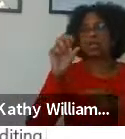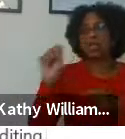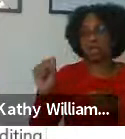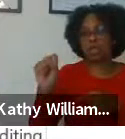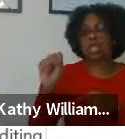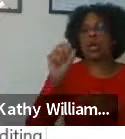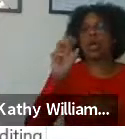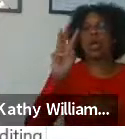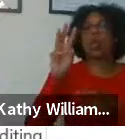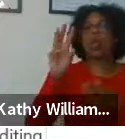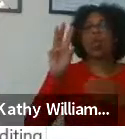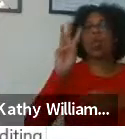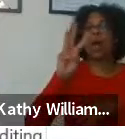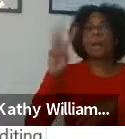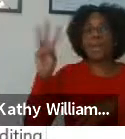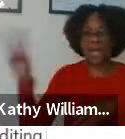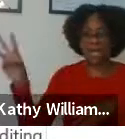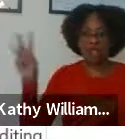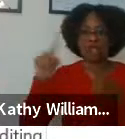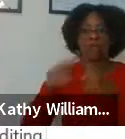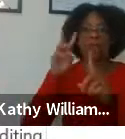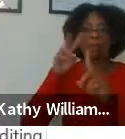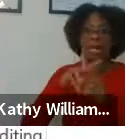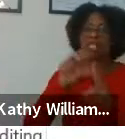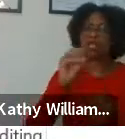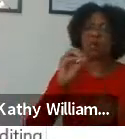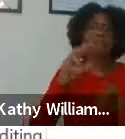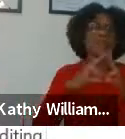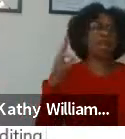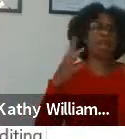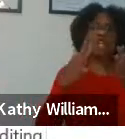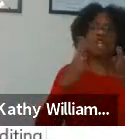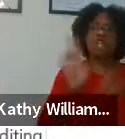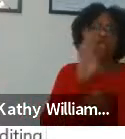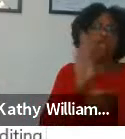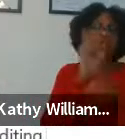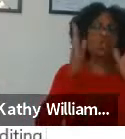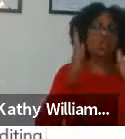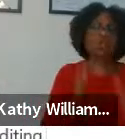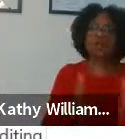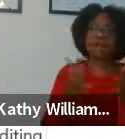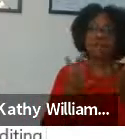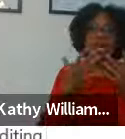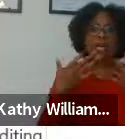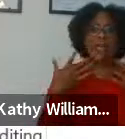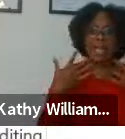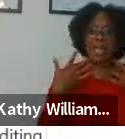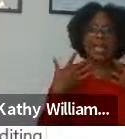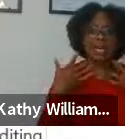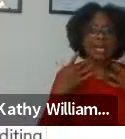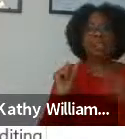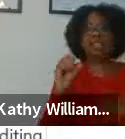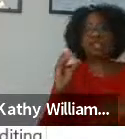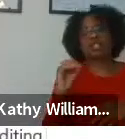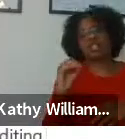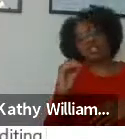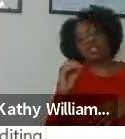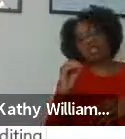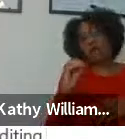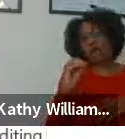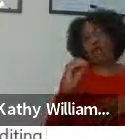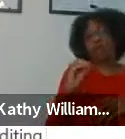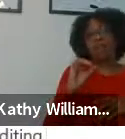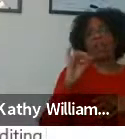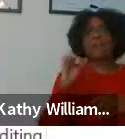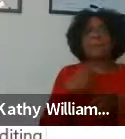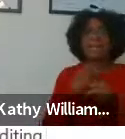and so forth. So they're very user-friendly. And I want to encourage you to think of that as as I say, your